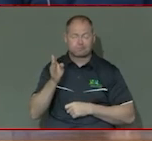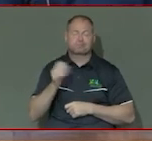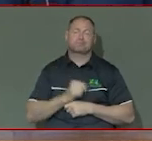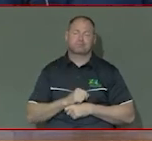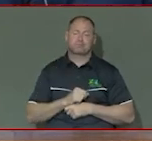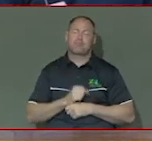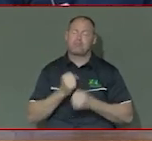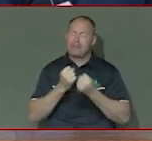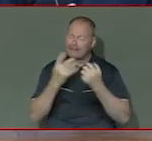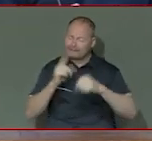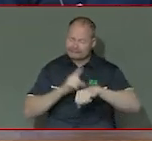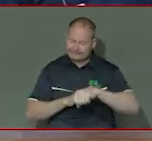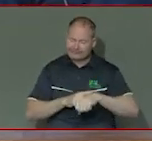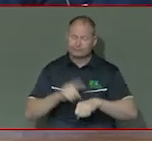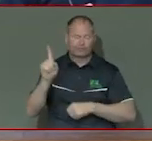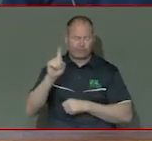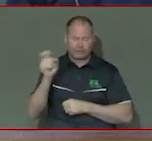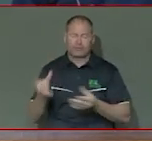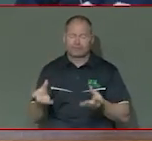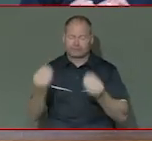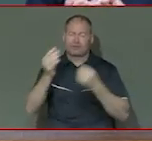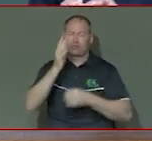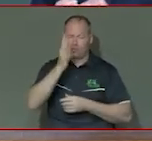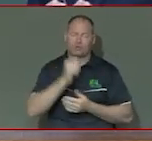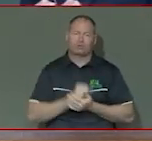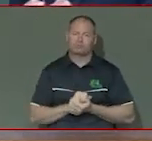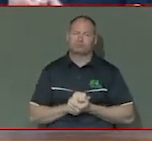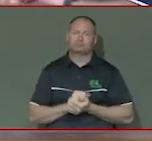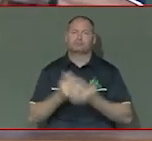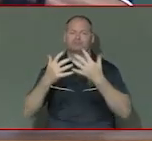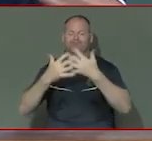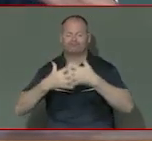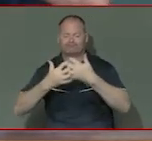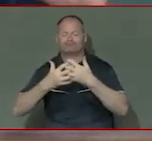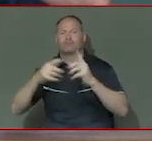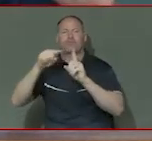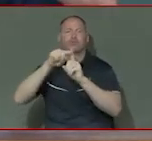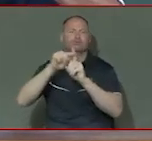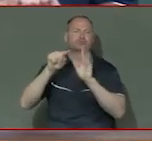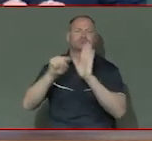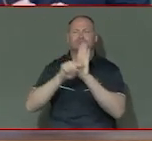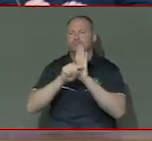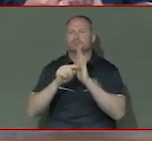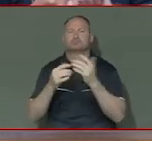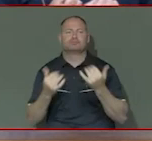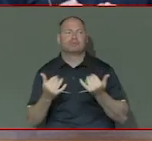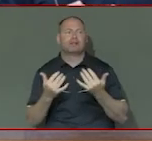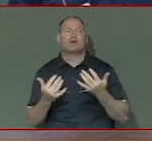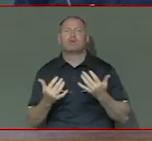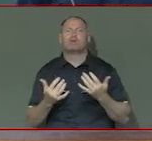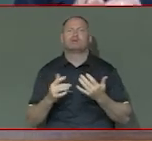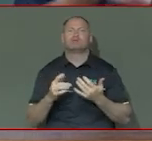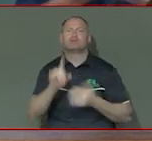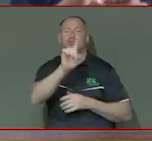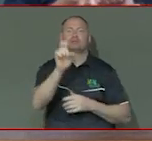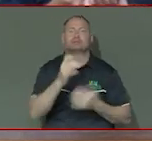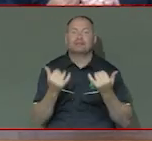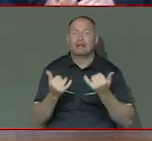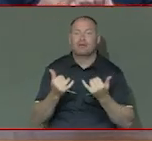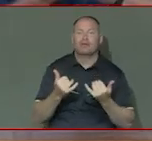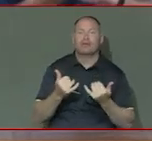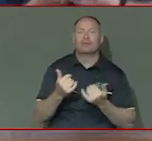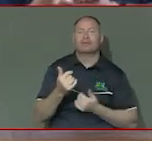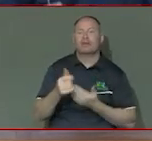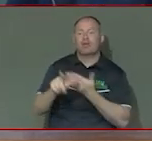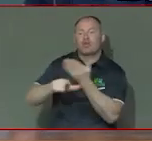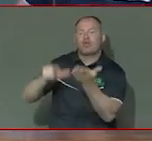gearing. Or they sometimes ask something. The company wants to borrow more money. Must they do that? So what must they do?